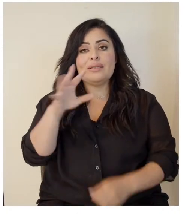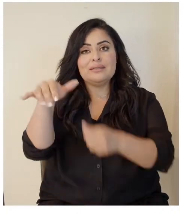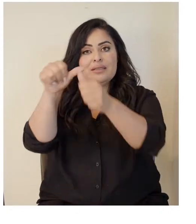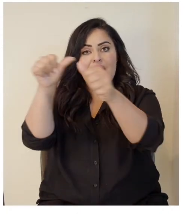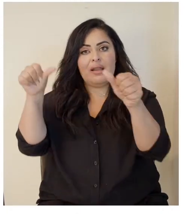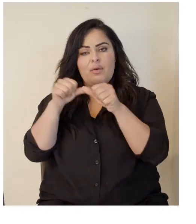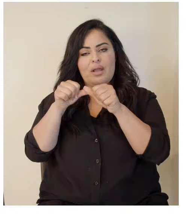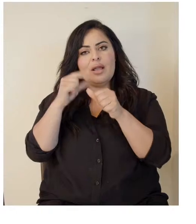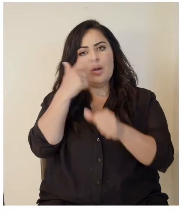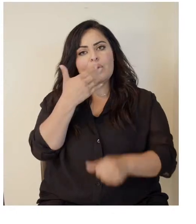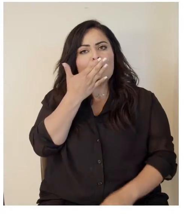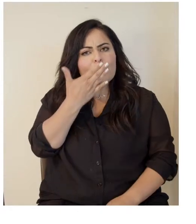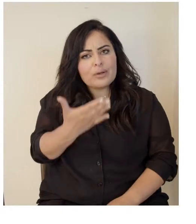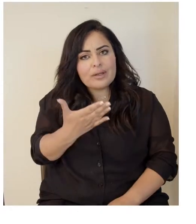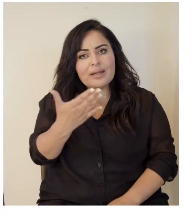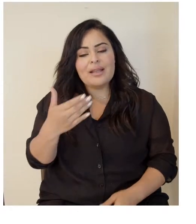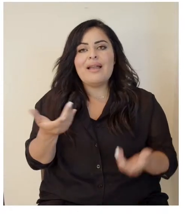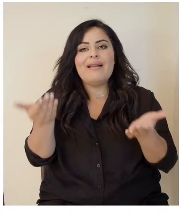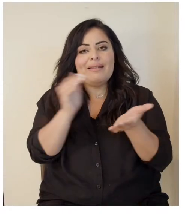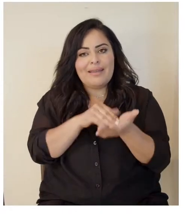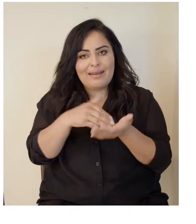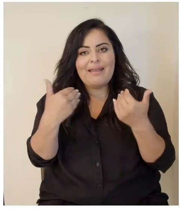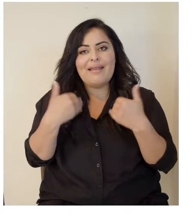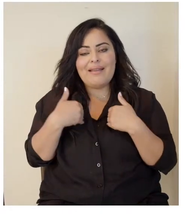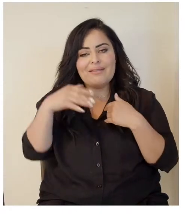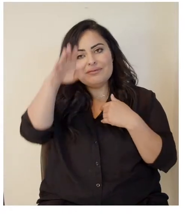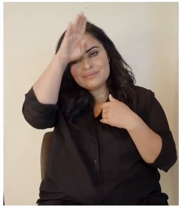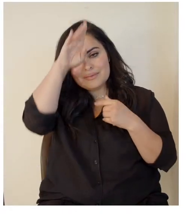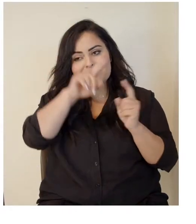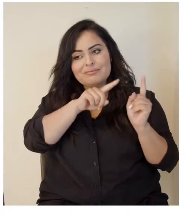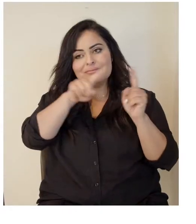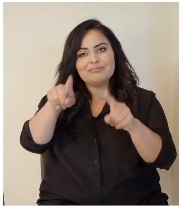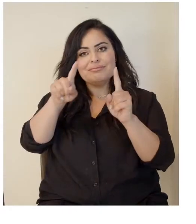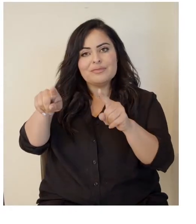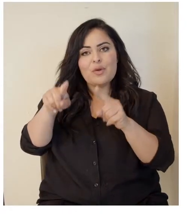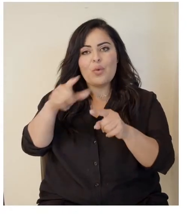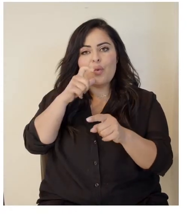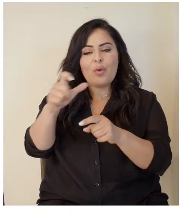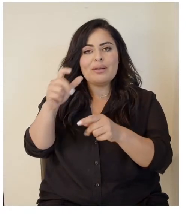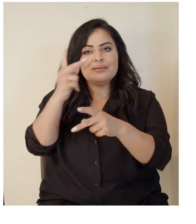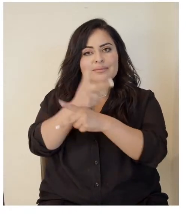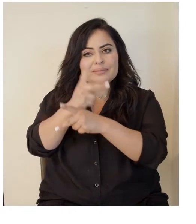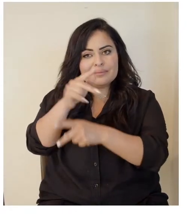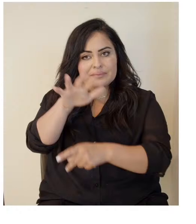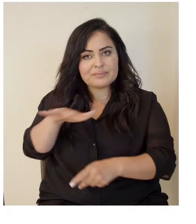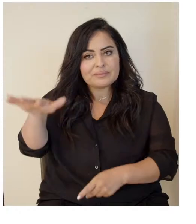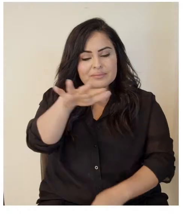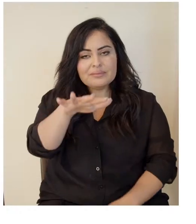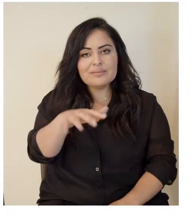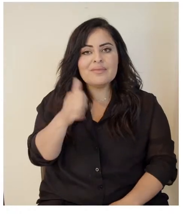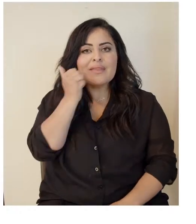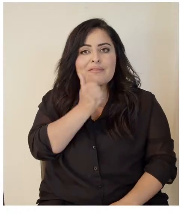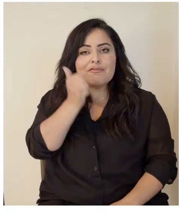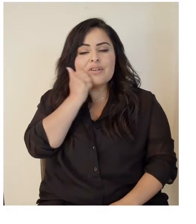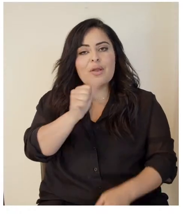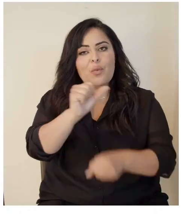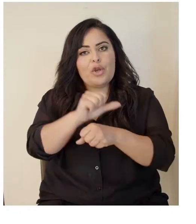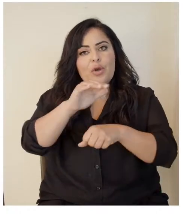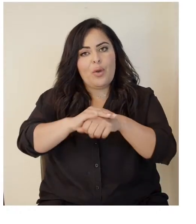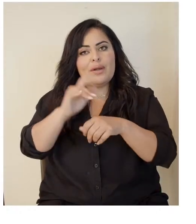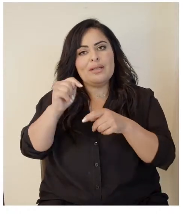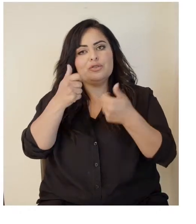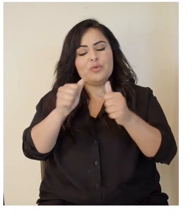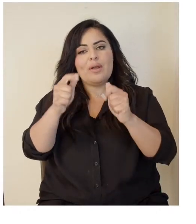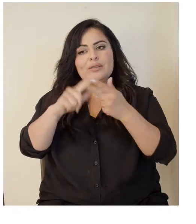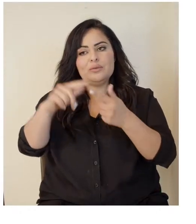things are looking good over here. We have boots on the ground engaged all across this flank, and working daily to get that containment.